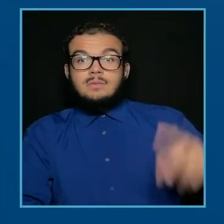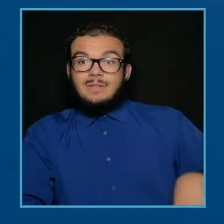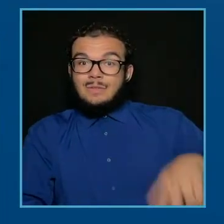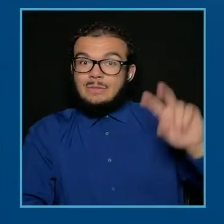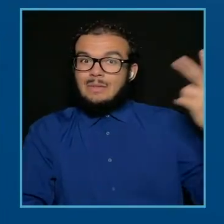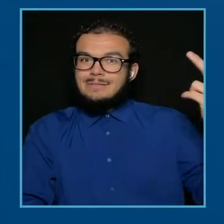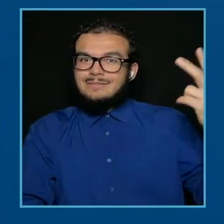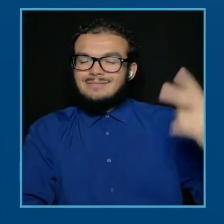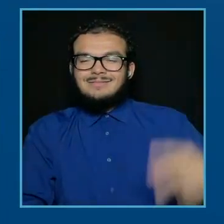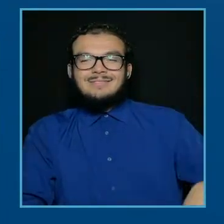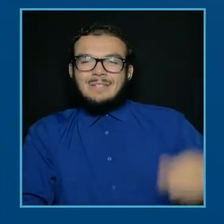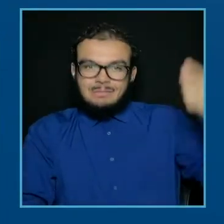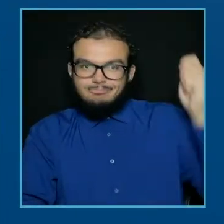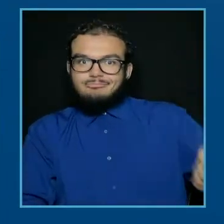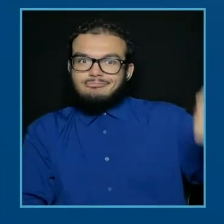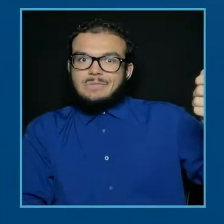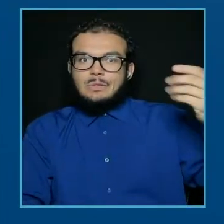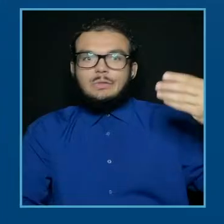So,